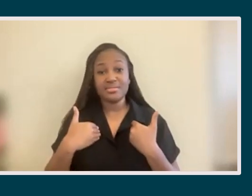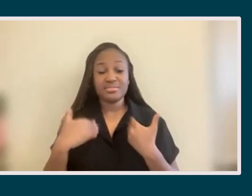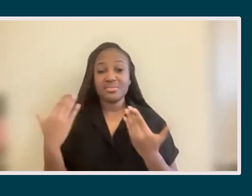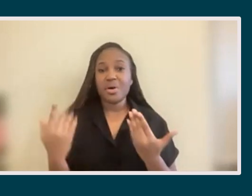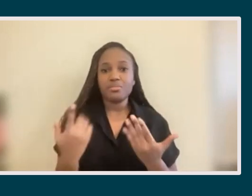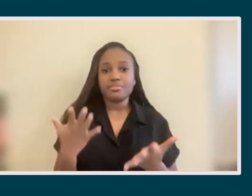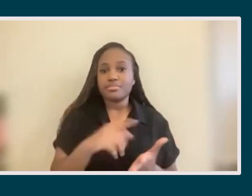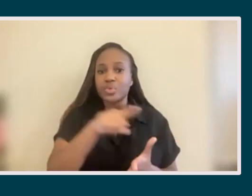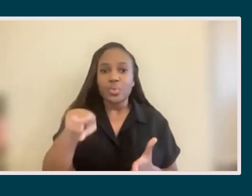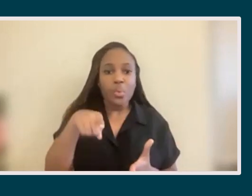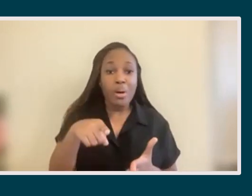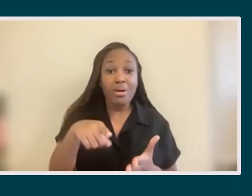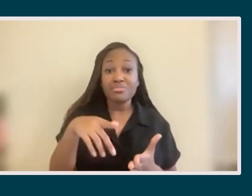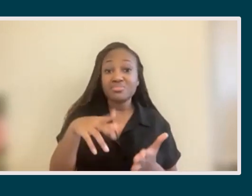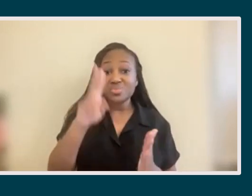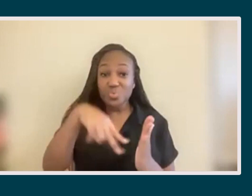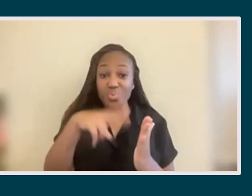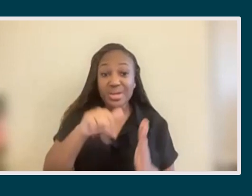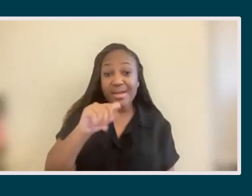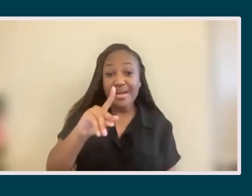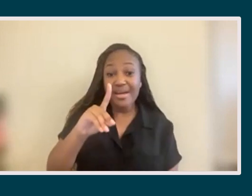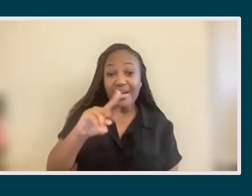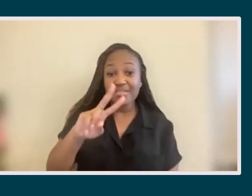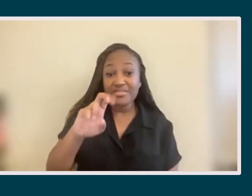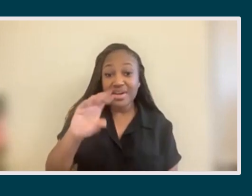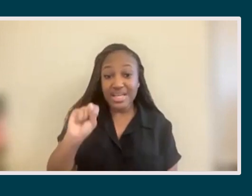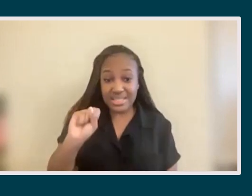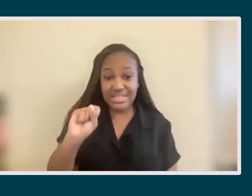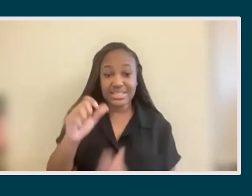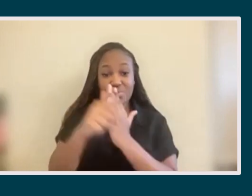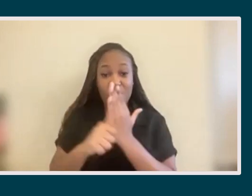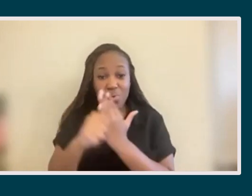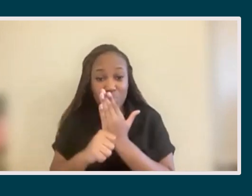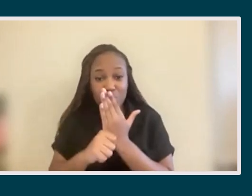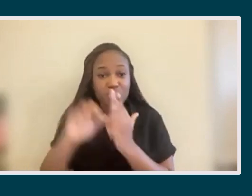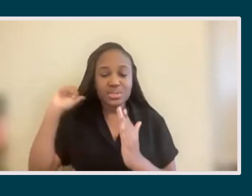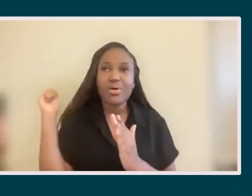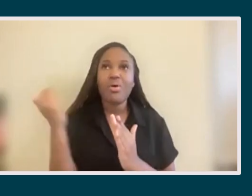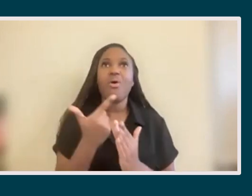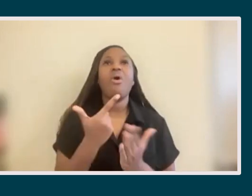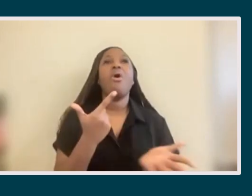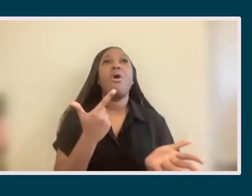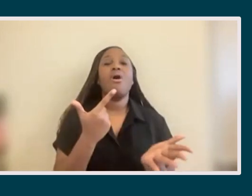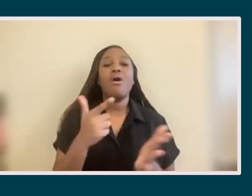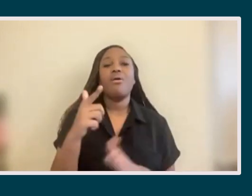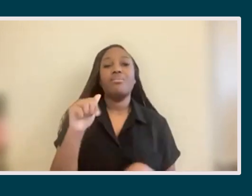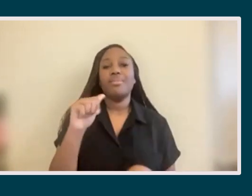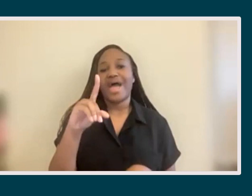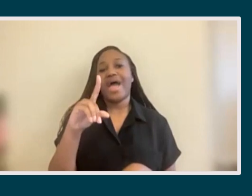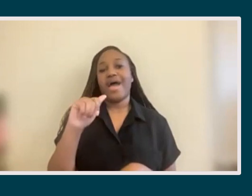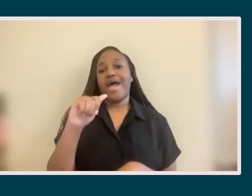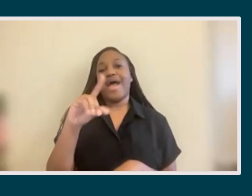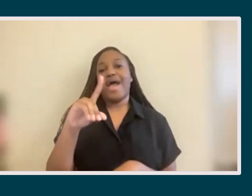lunch, reading advice columns? I thank you for the hands that are going up. Don't they always say to let go of the things you